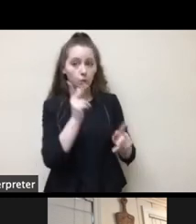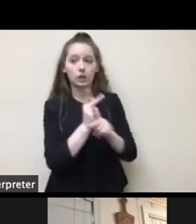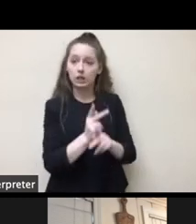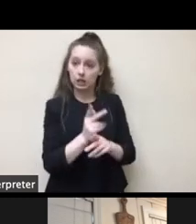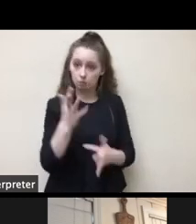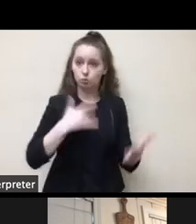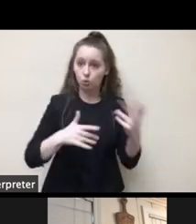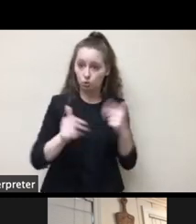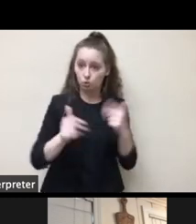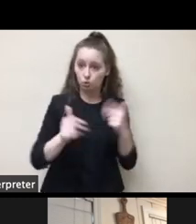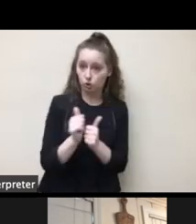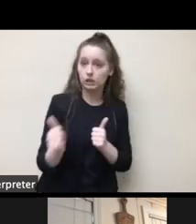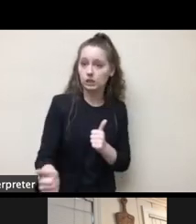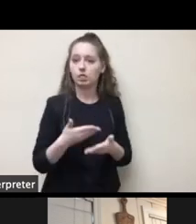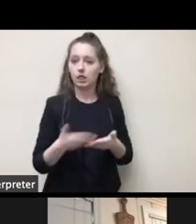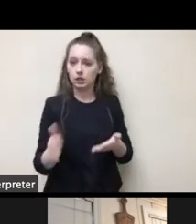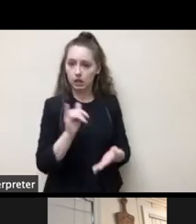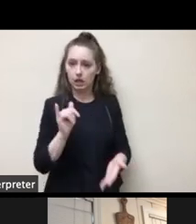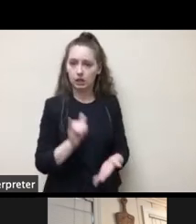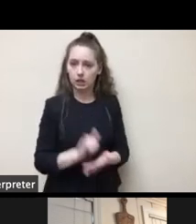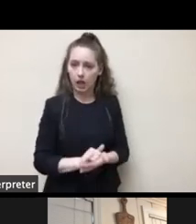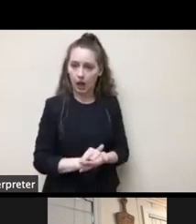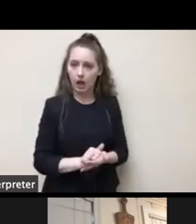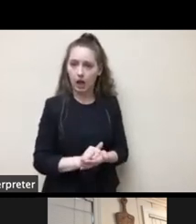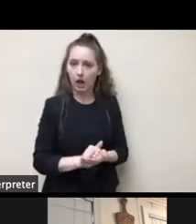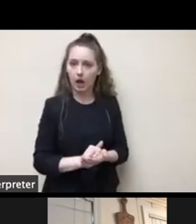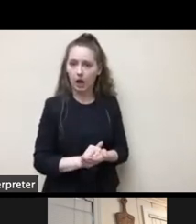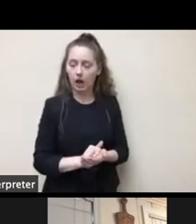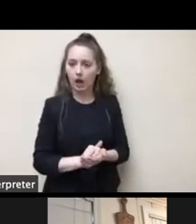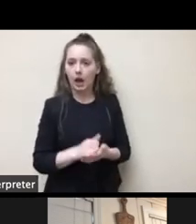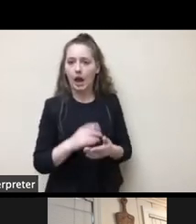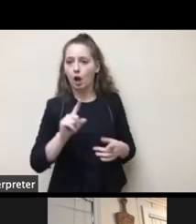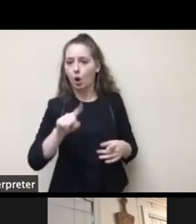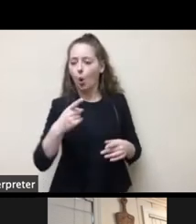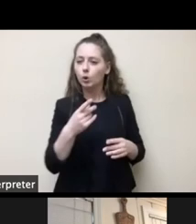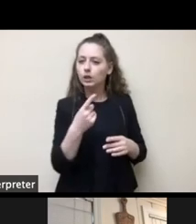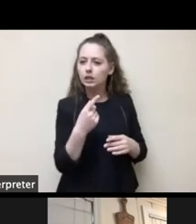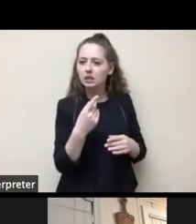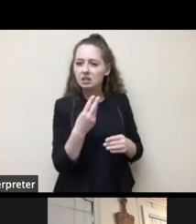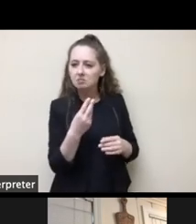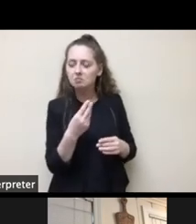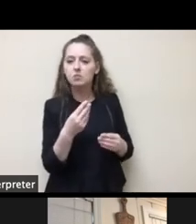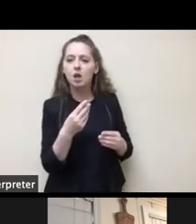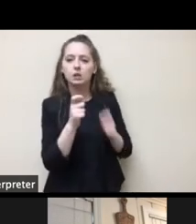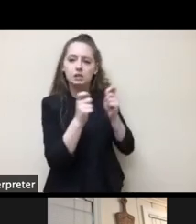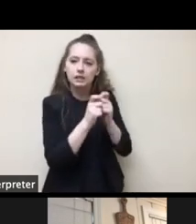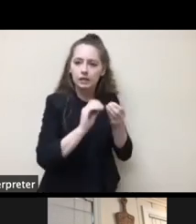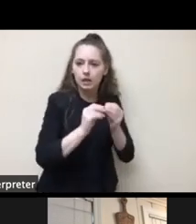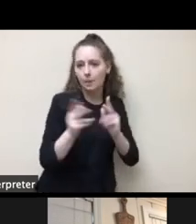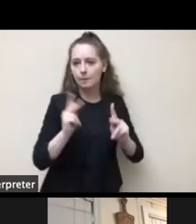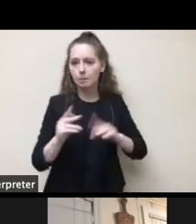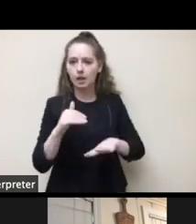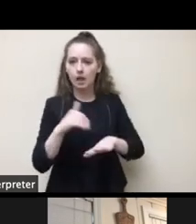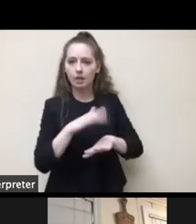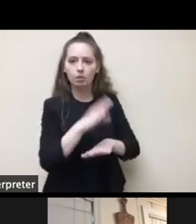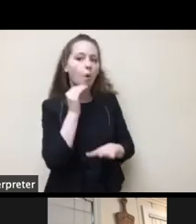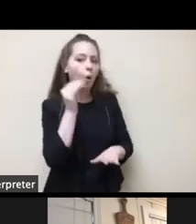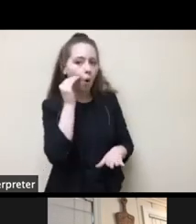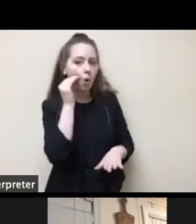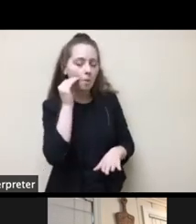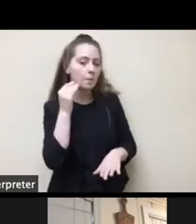distancing and things like that, and up to a certain number of people at once at their home. But we want to try to obviously accommodate people that want to